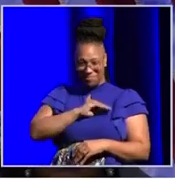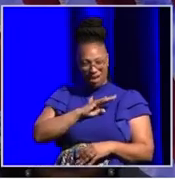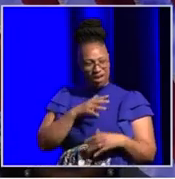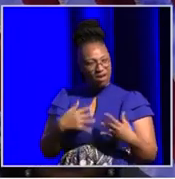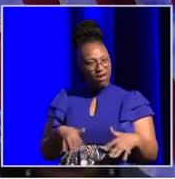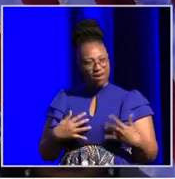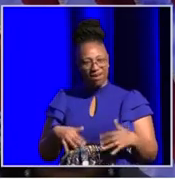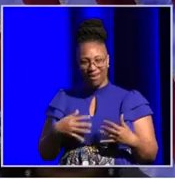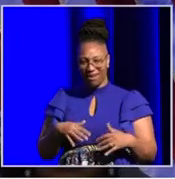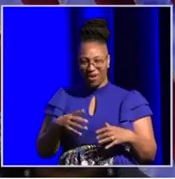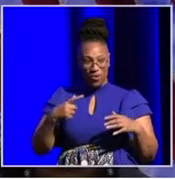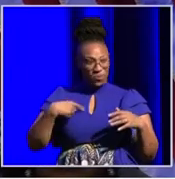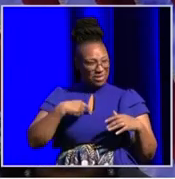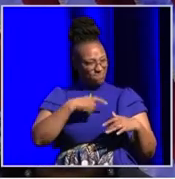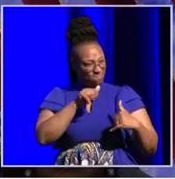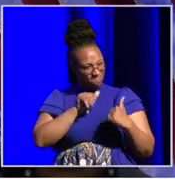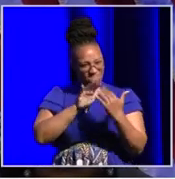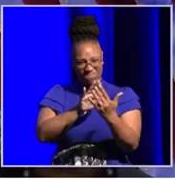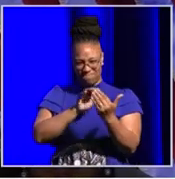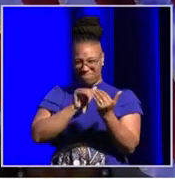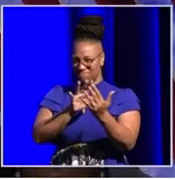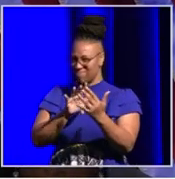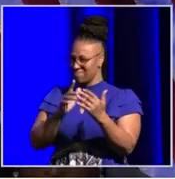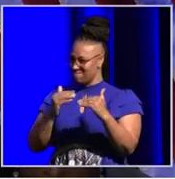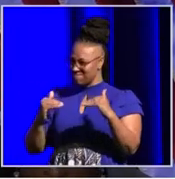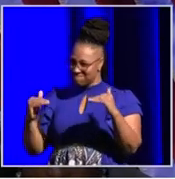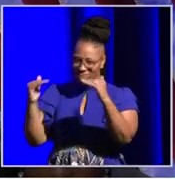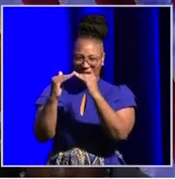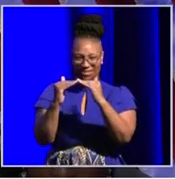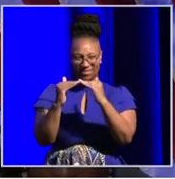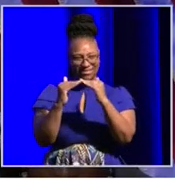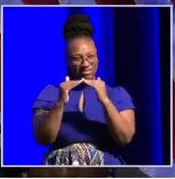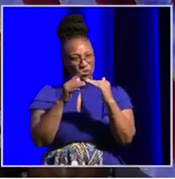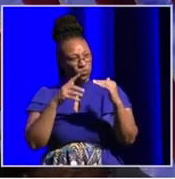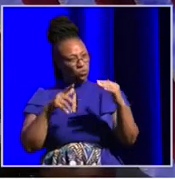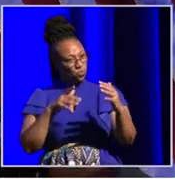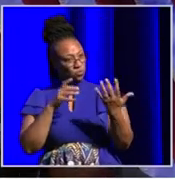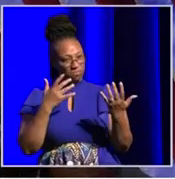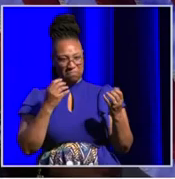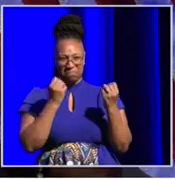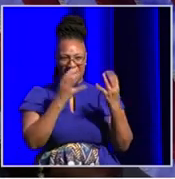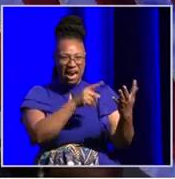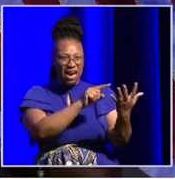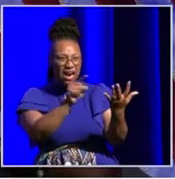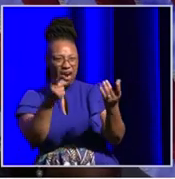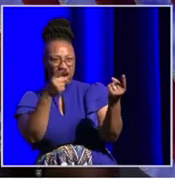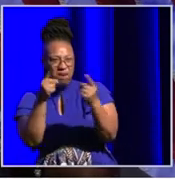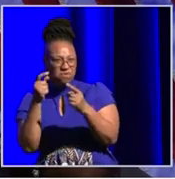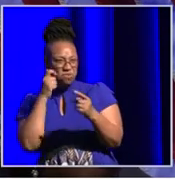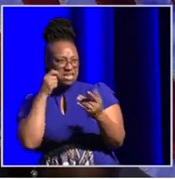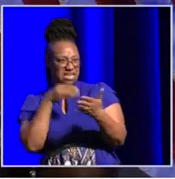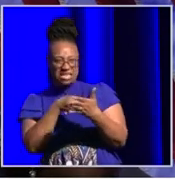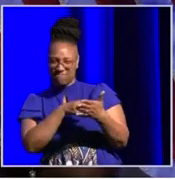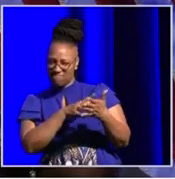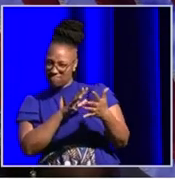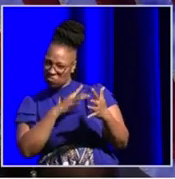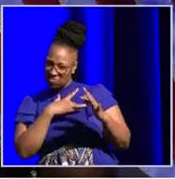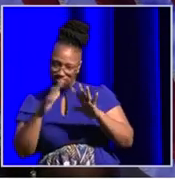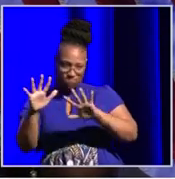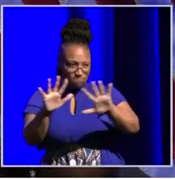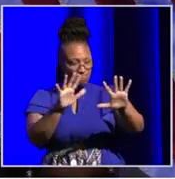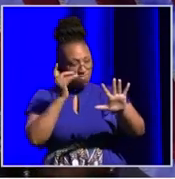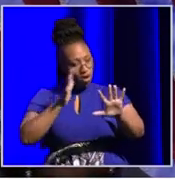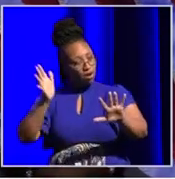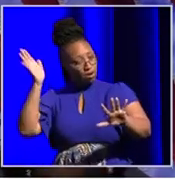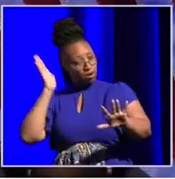racism here at home, to make long overdue reforms, to rewrite century-old laws imposed on us by a Congress that neither shared our same values or same